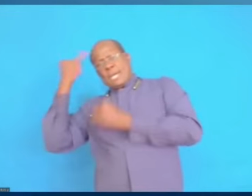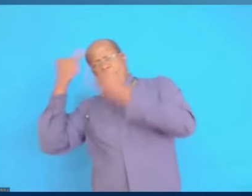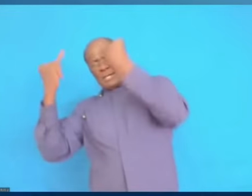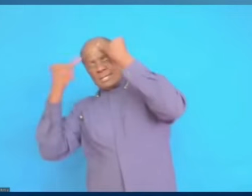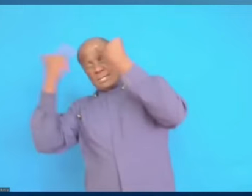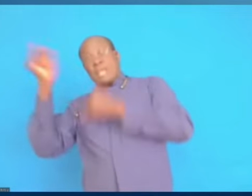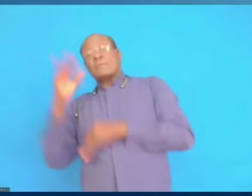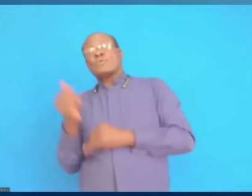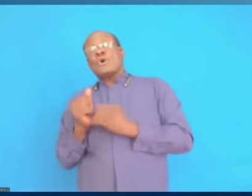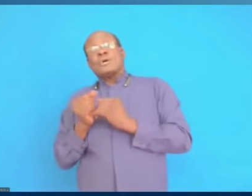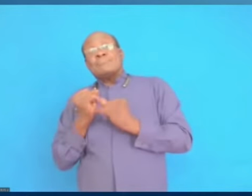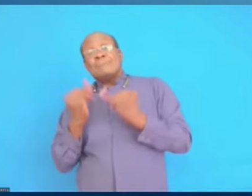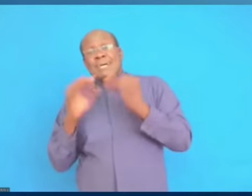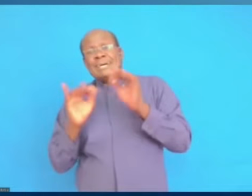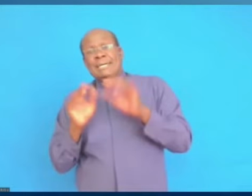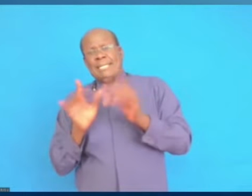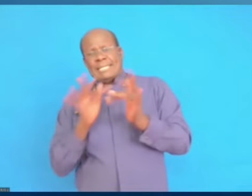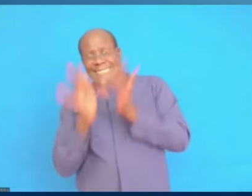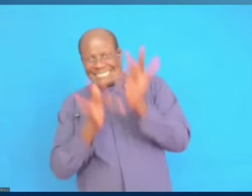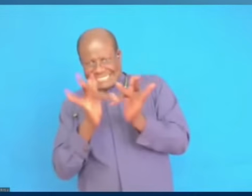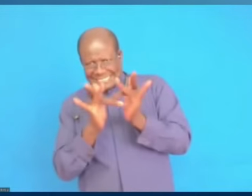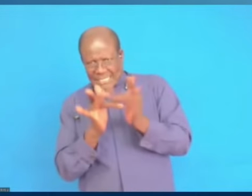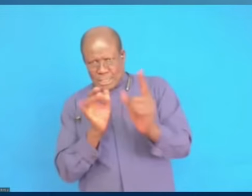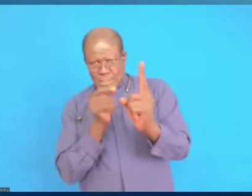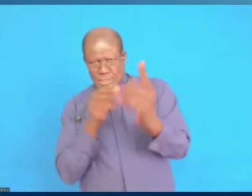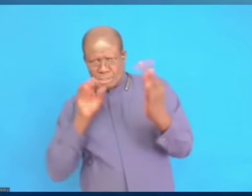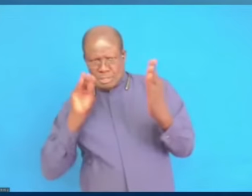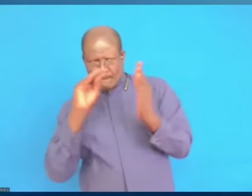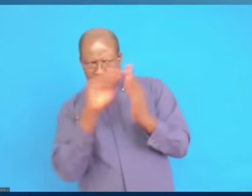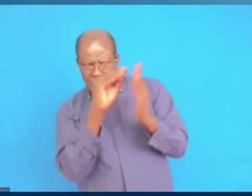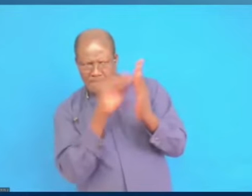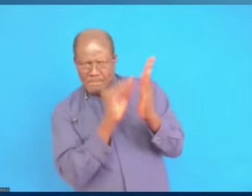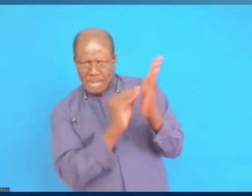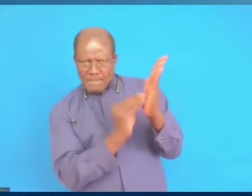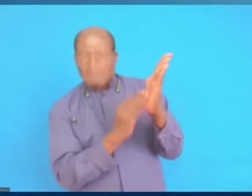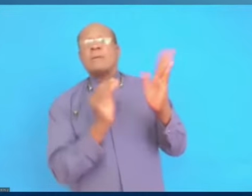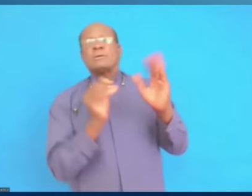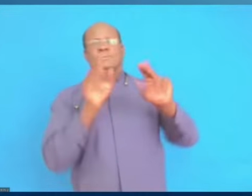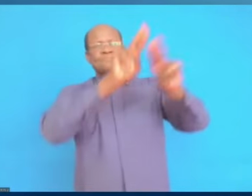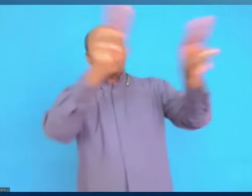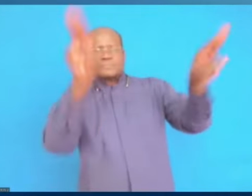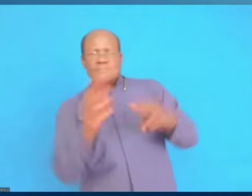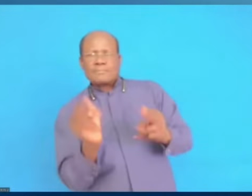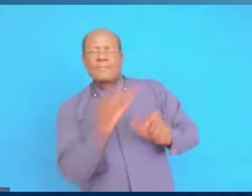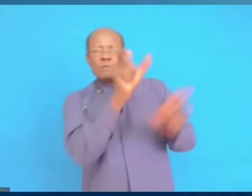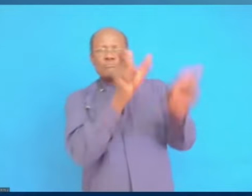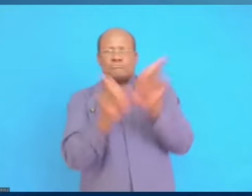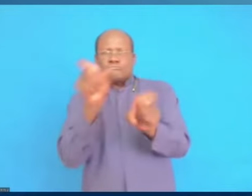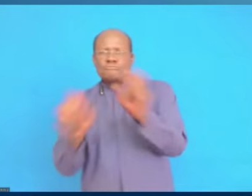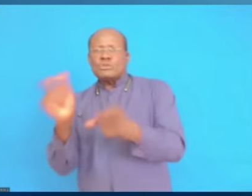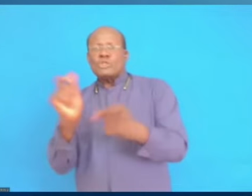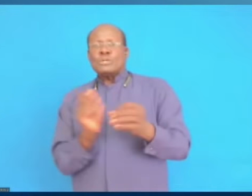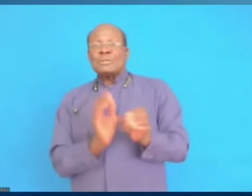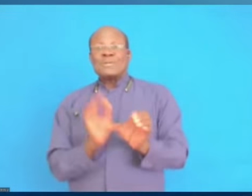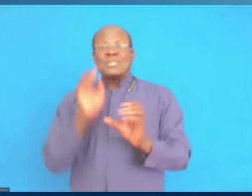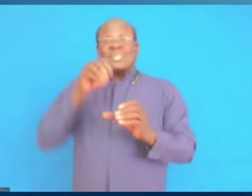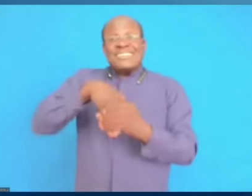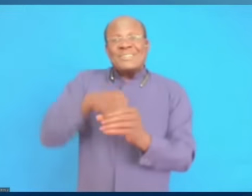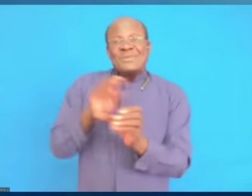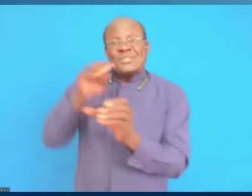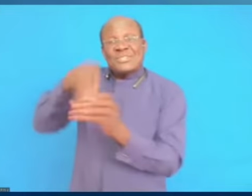of SIDS. As part of the international community, we support an open, accessible, inclusive, and resilient internet